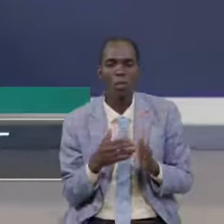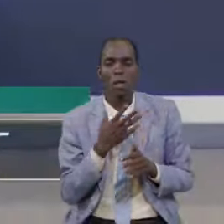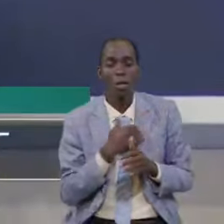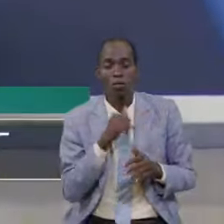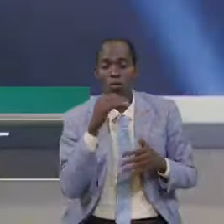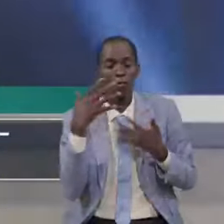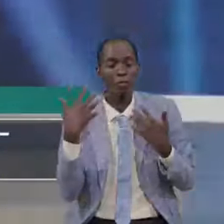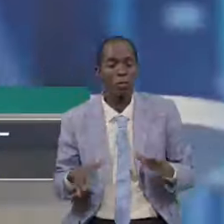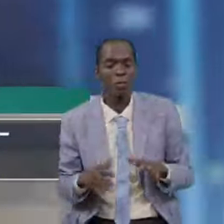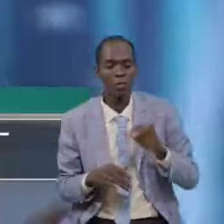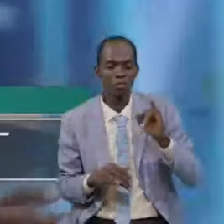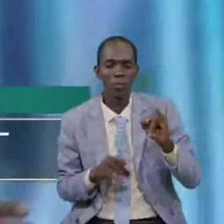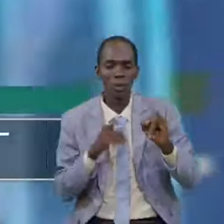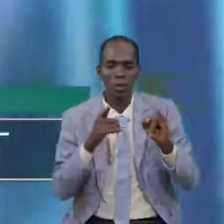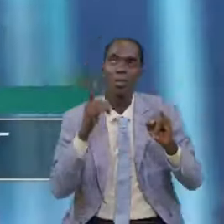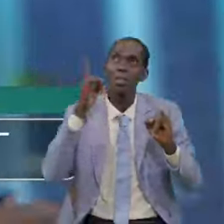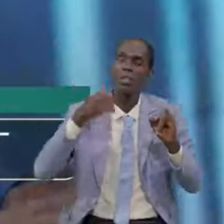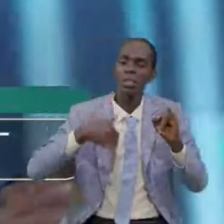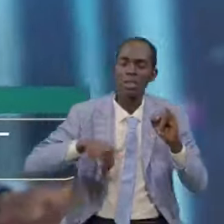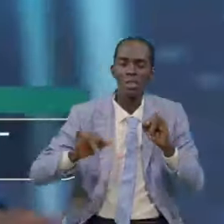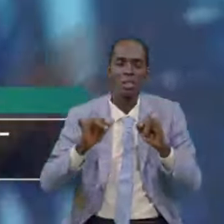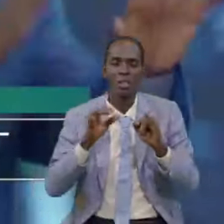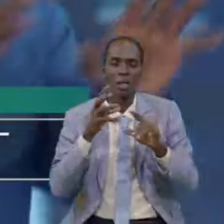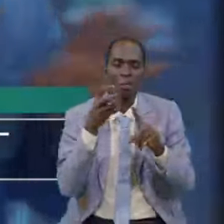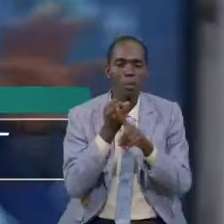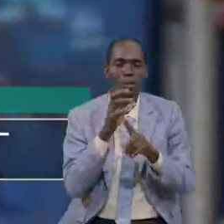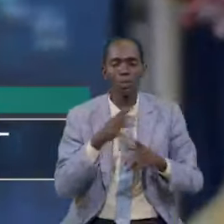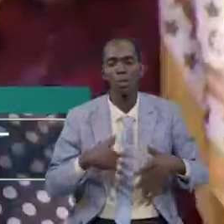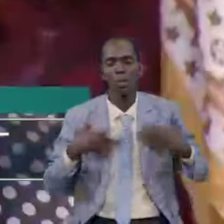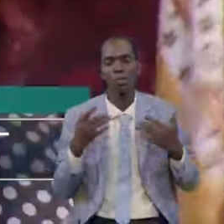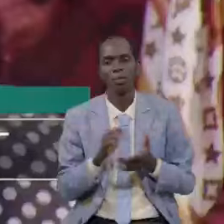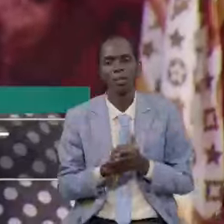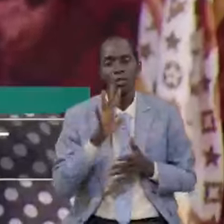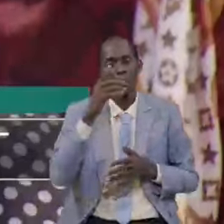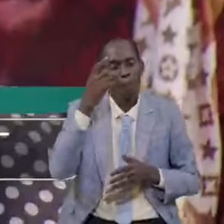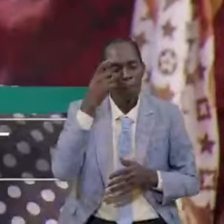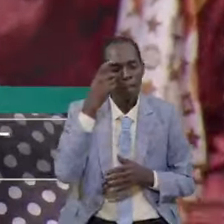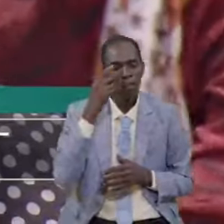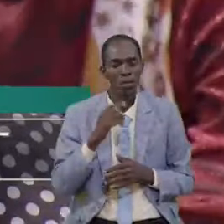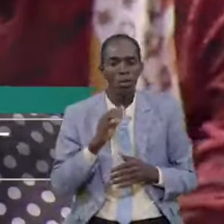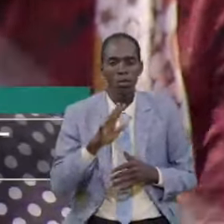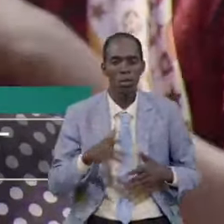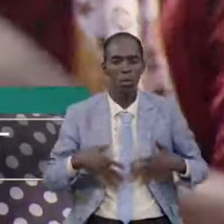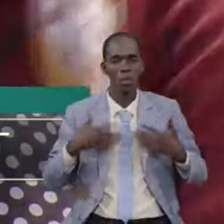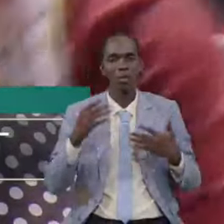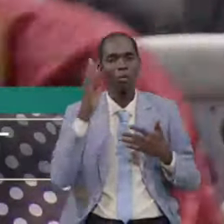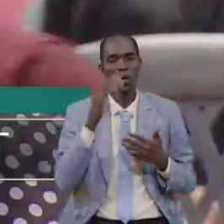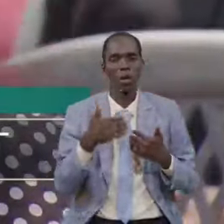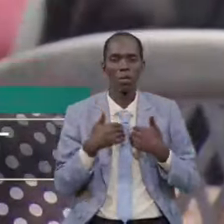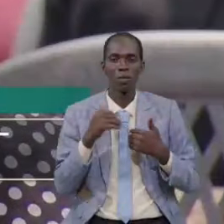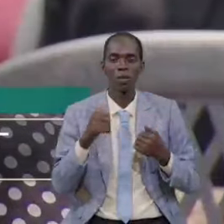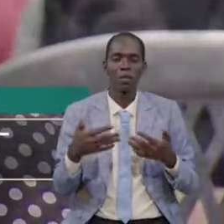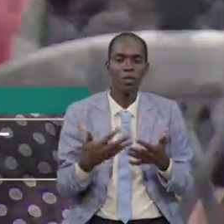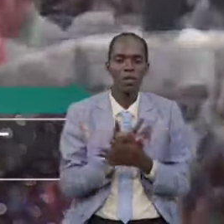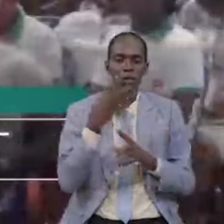you, your life, your mind will have a new impartation today at this